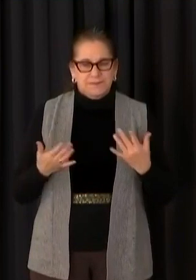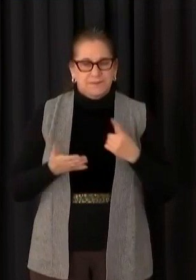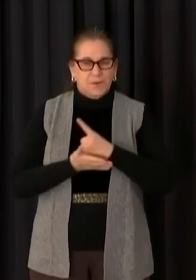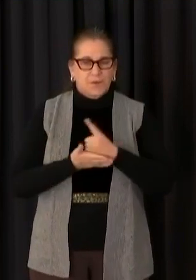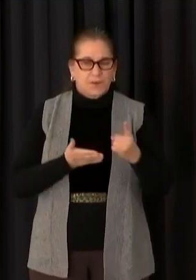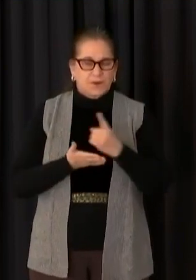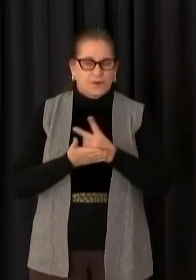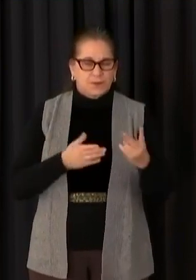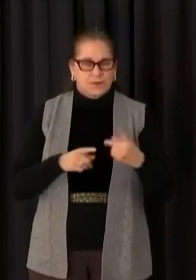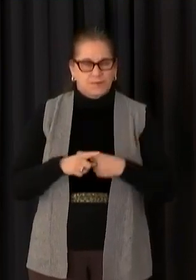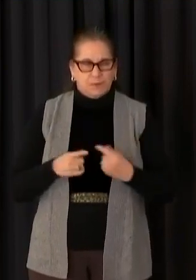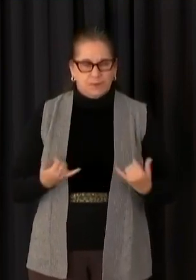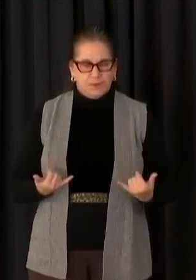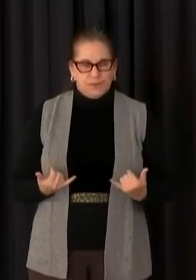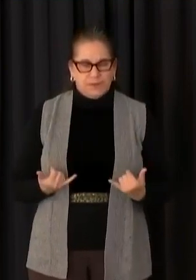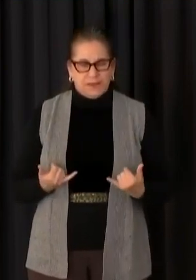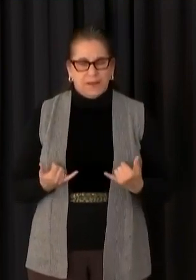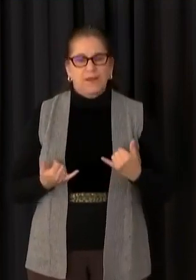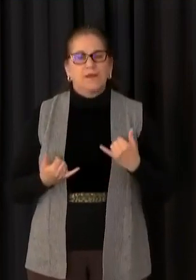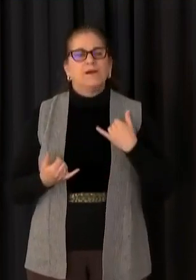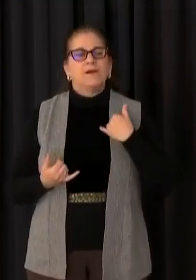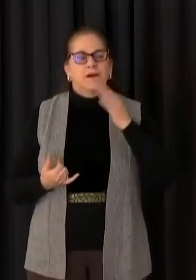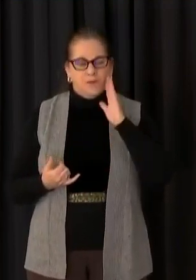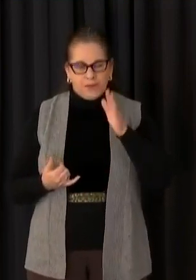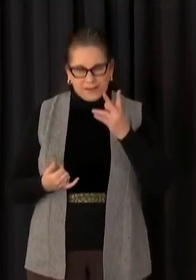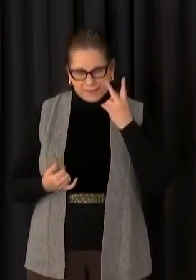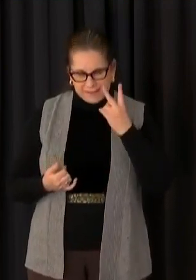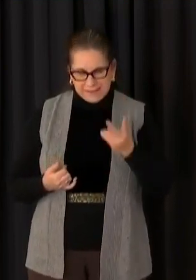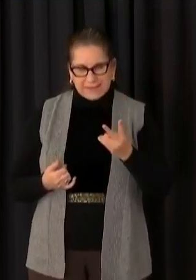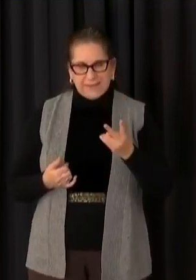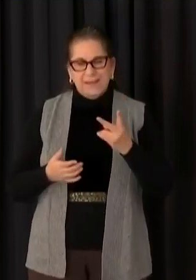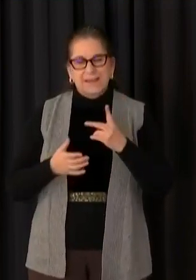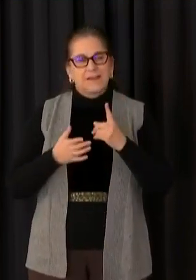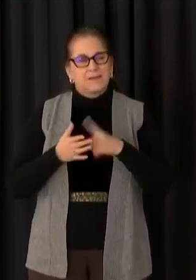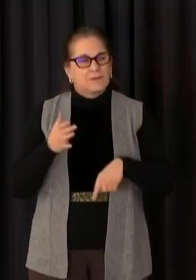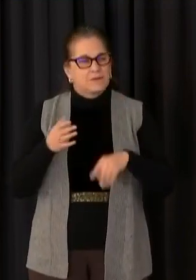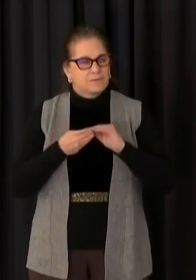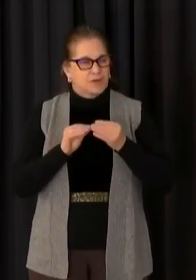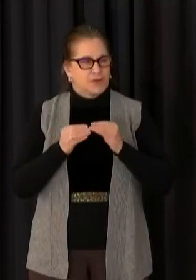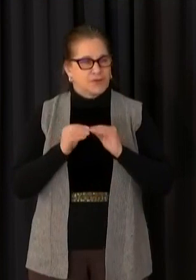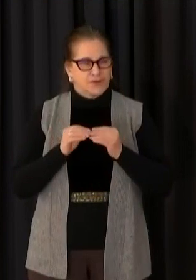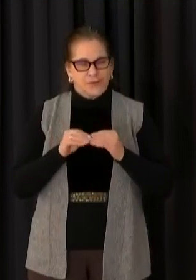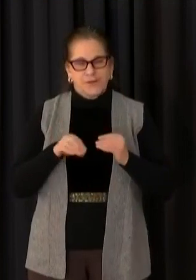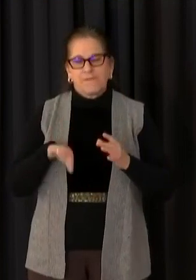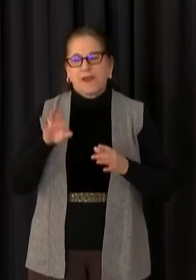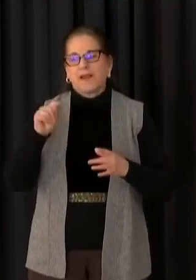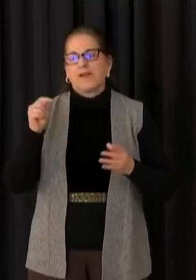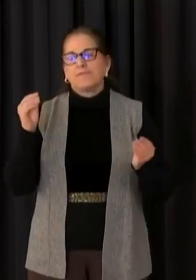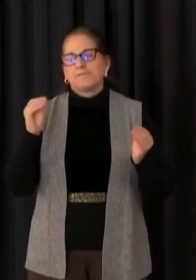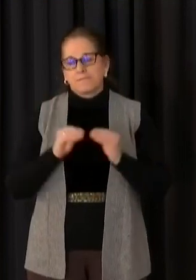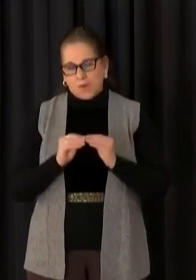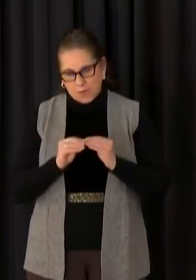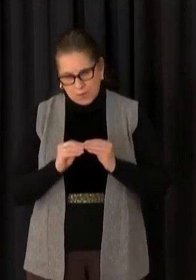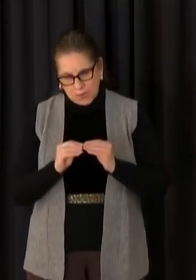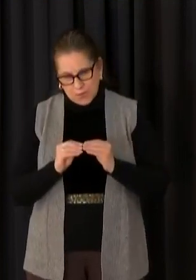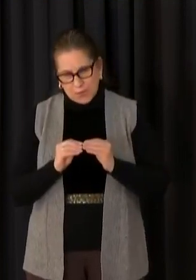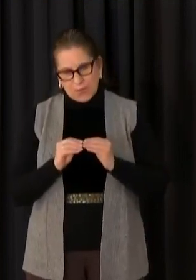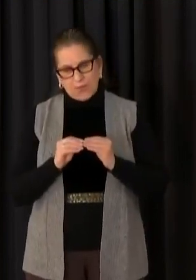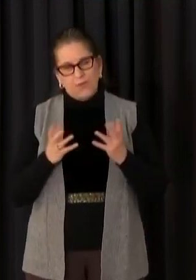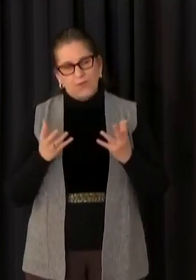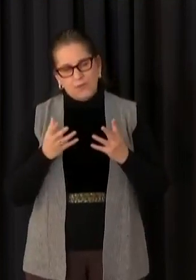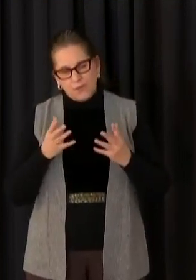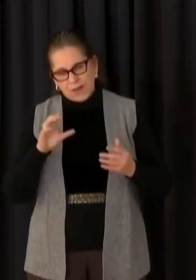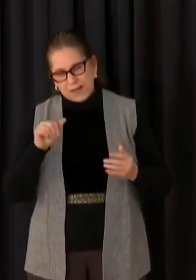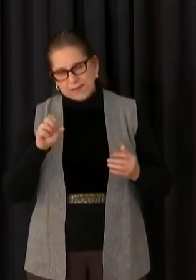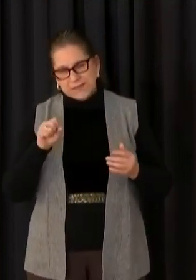or 3 weeks more from last week when they were in our city before we see the consequences of that. And we've always